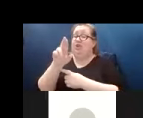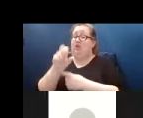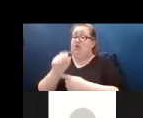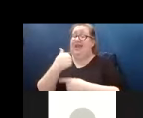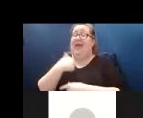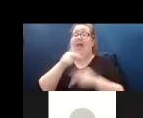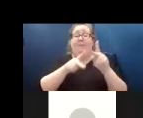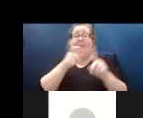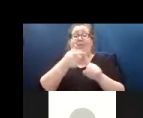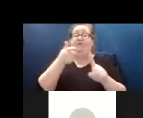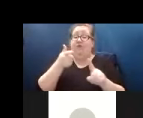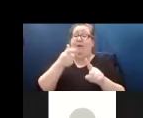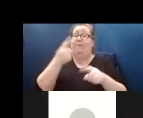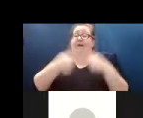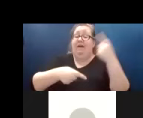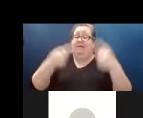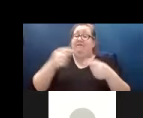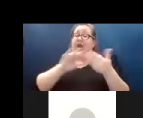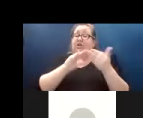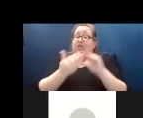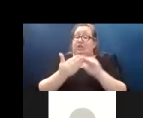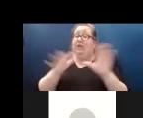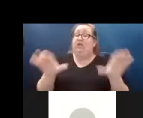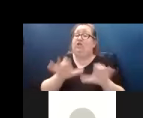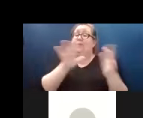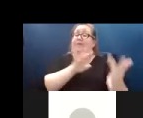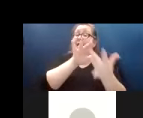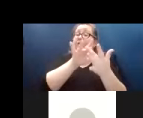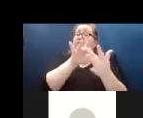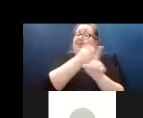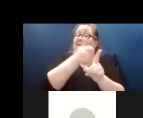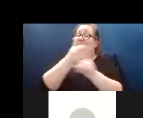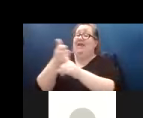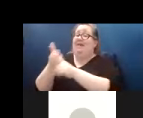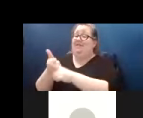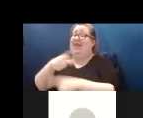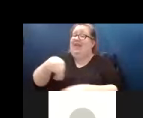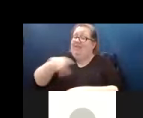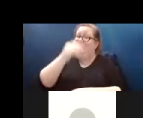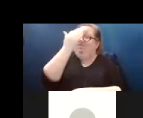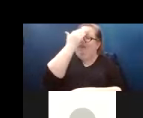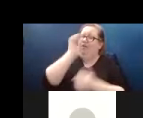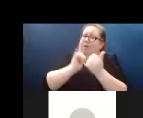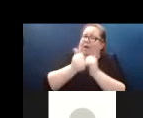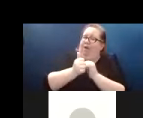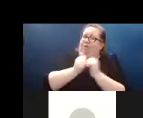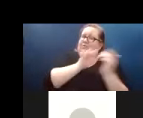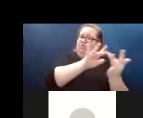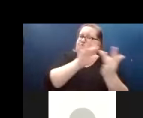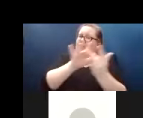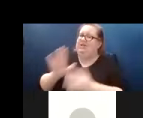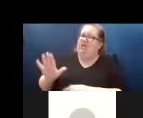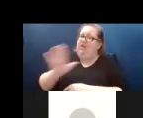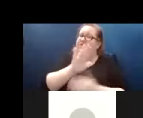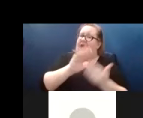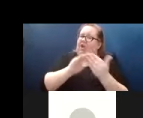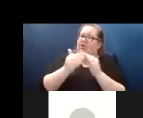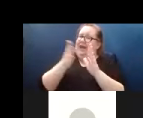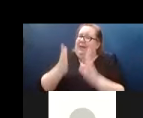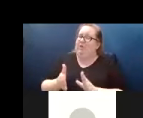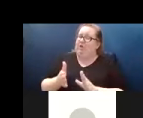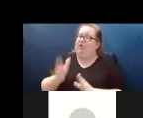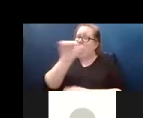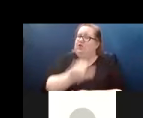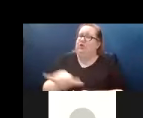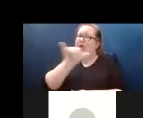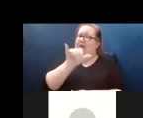various communities doing the outreach themselves. They know how to best reach their neighbors too. And we need our city